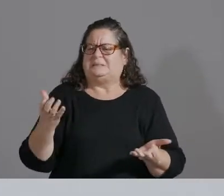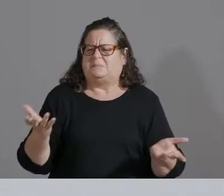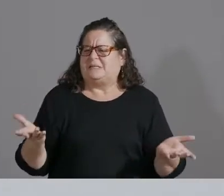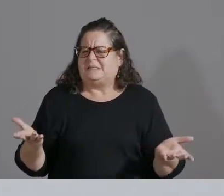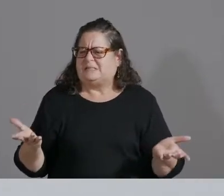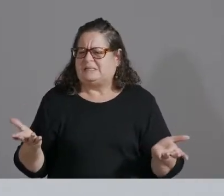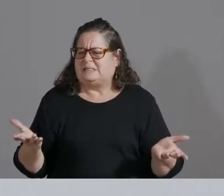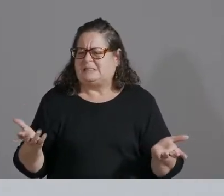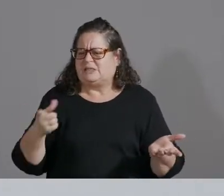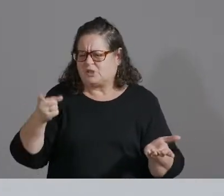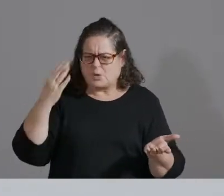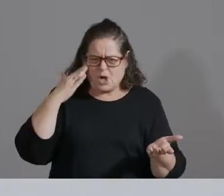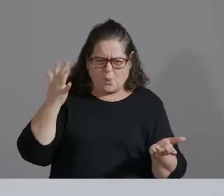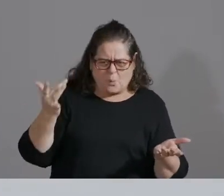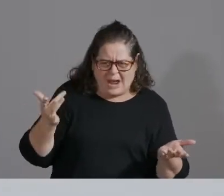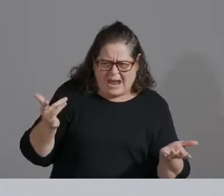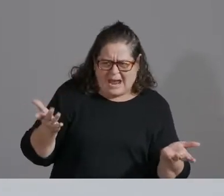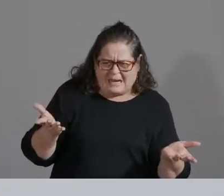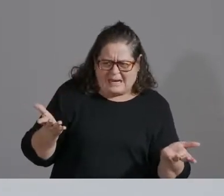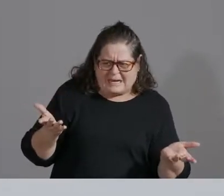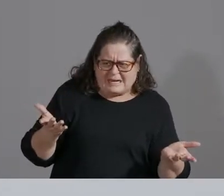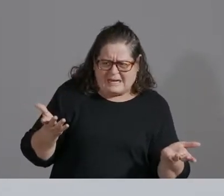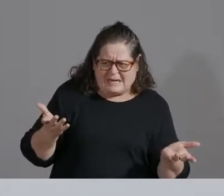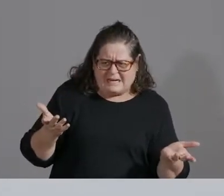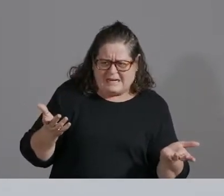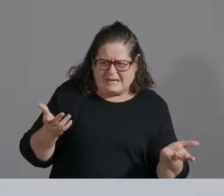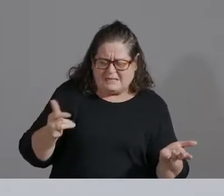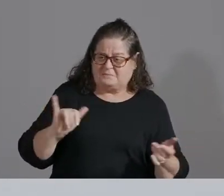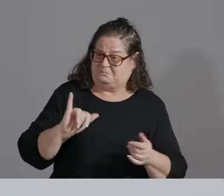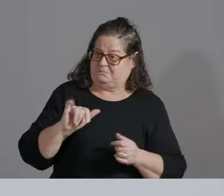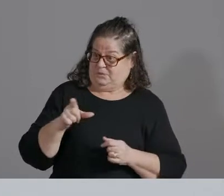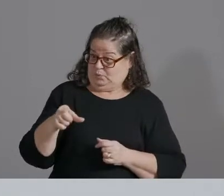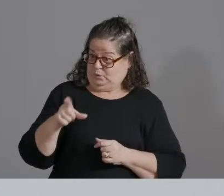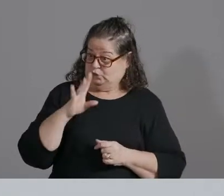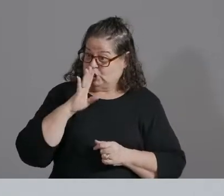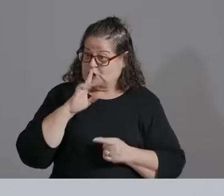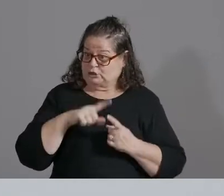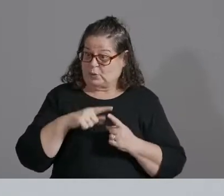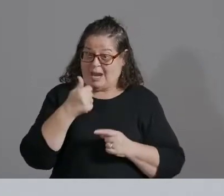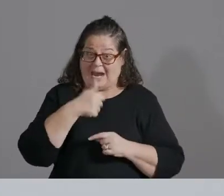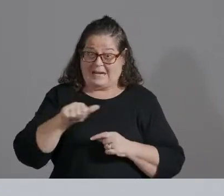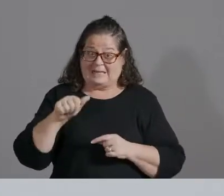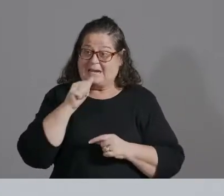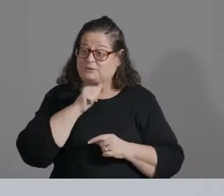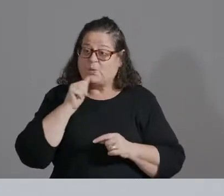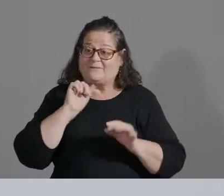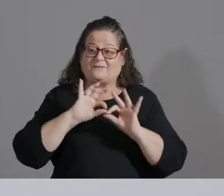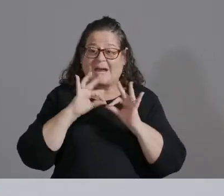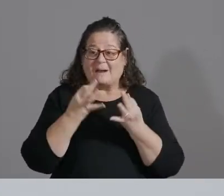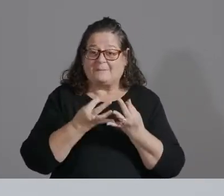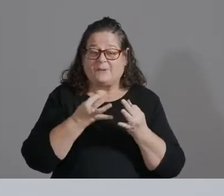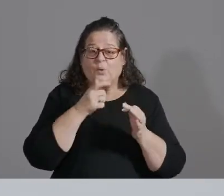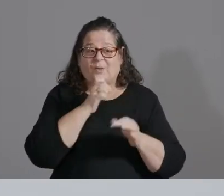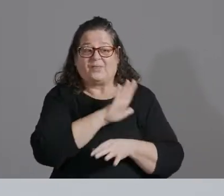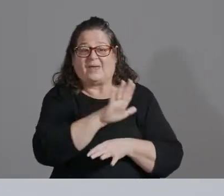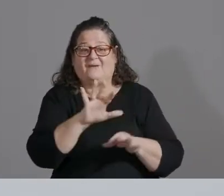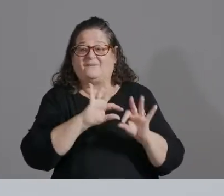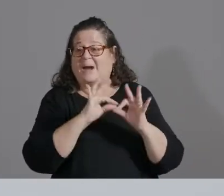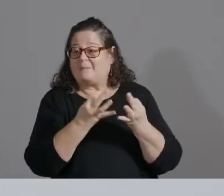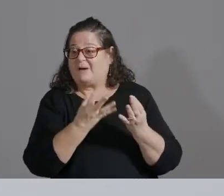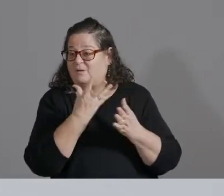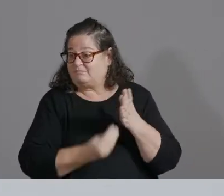have actually spoken to any families in Arizona directly who have died from COVID-19.